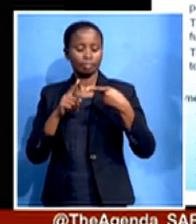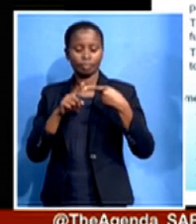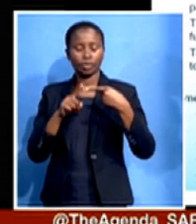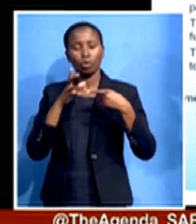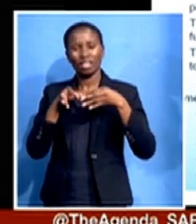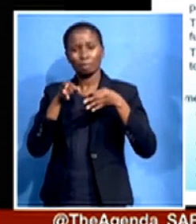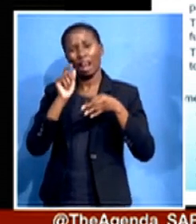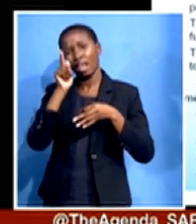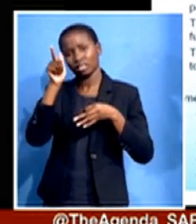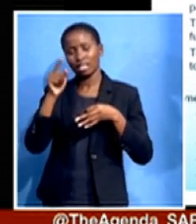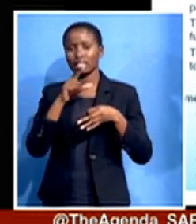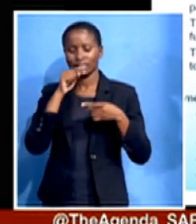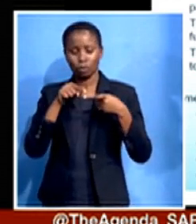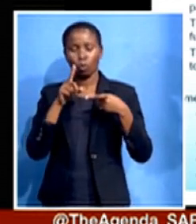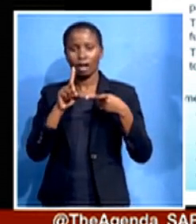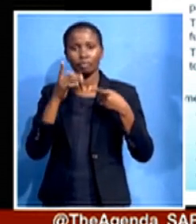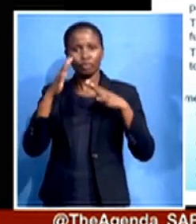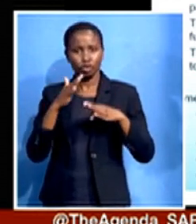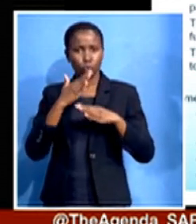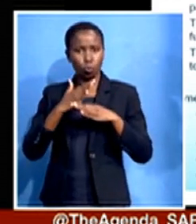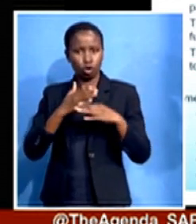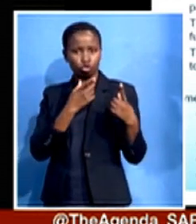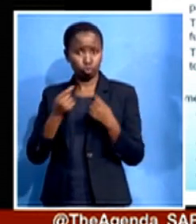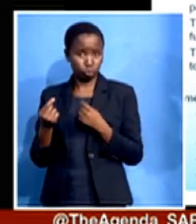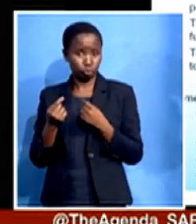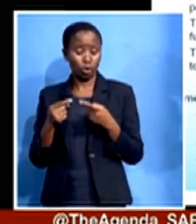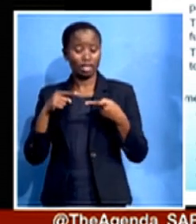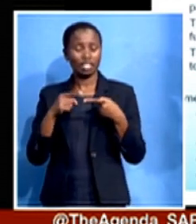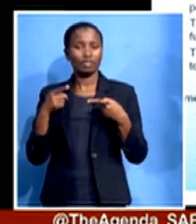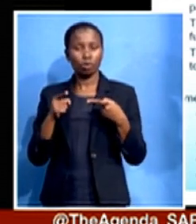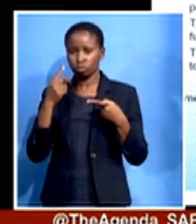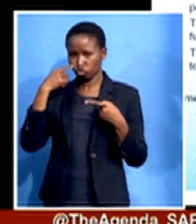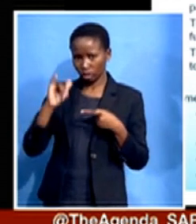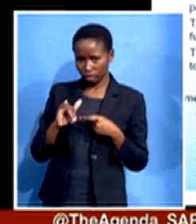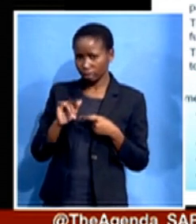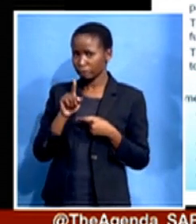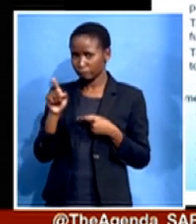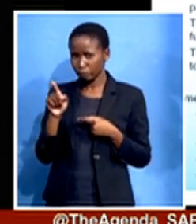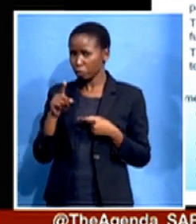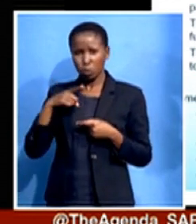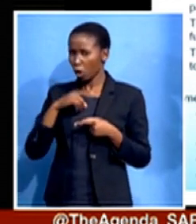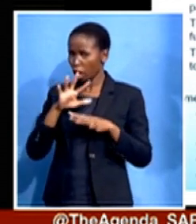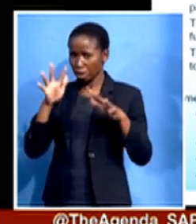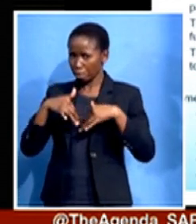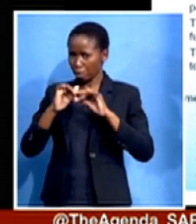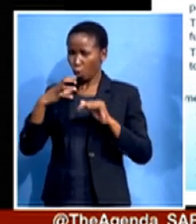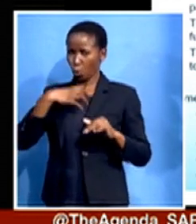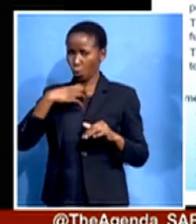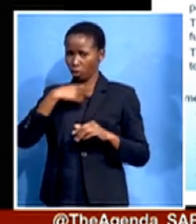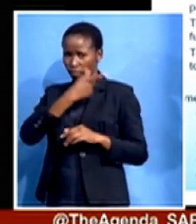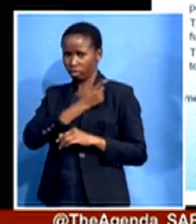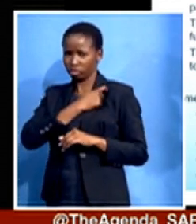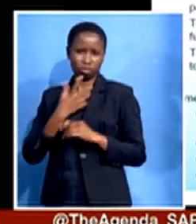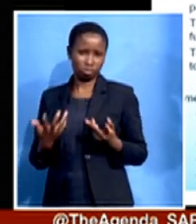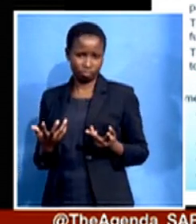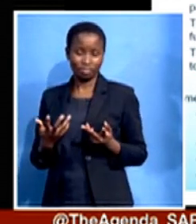to do to look at why have we not been able to develop our own vaccine capability. And I will share with you a couple of slides